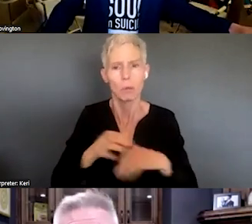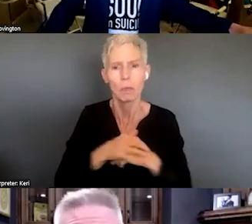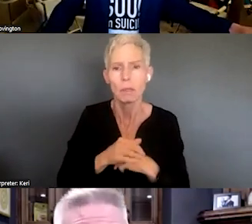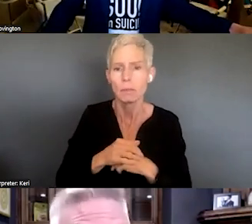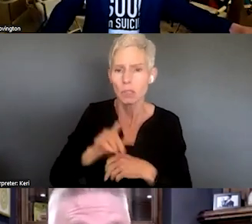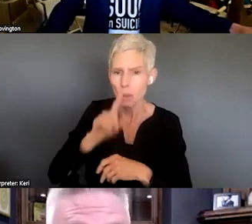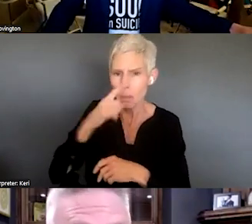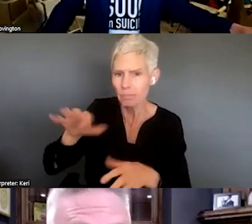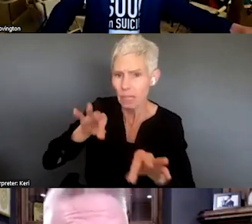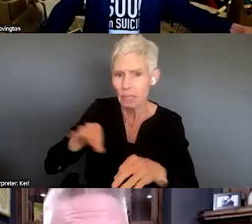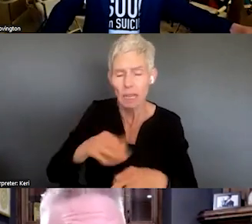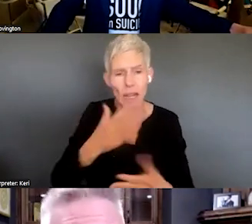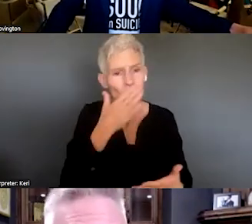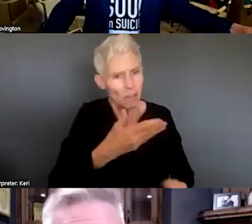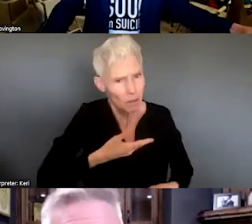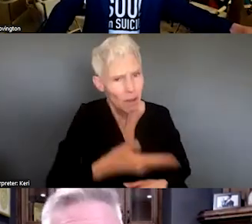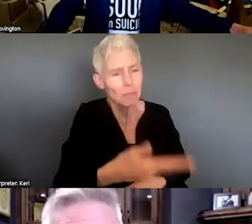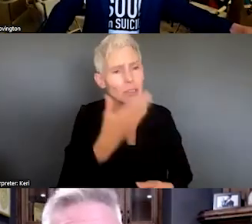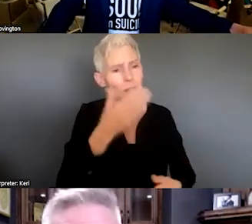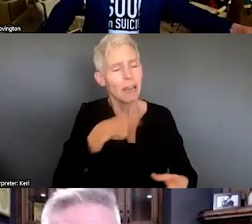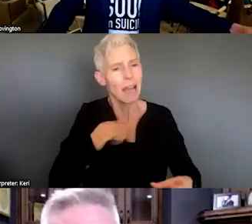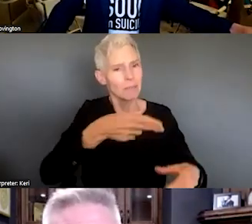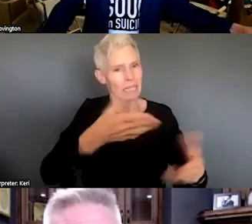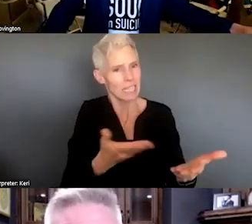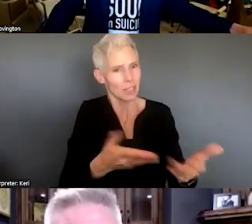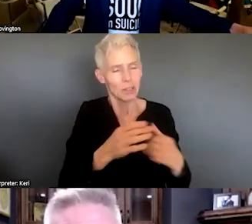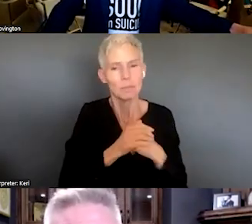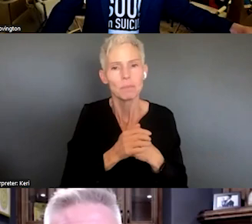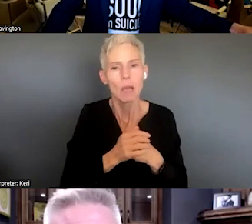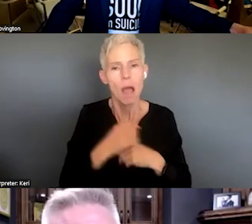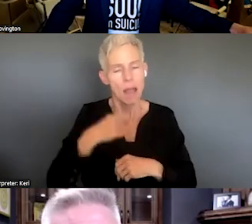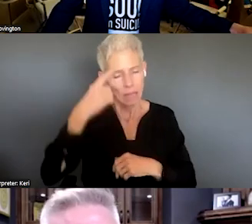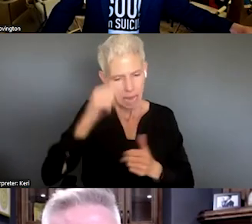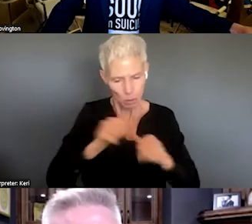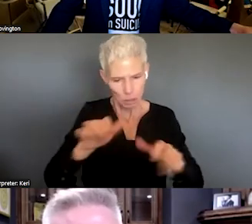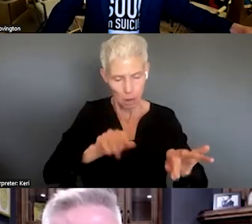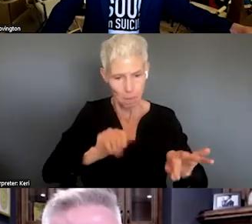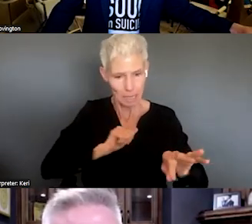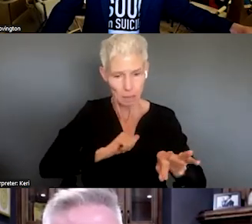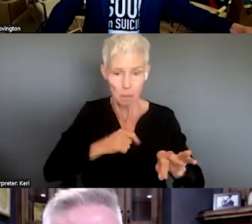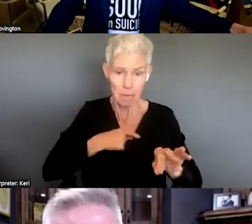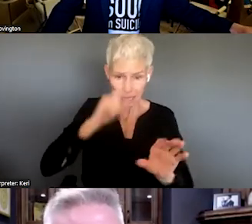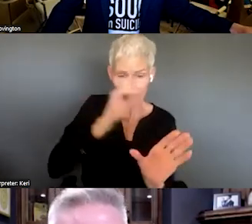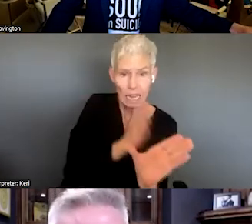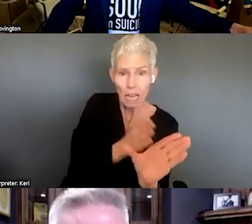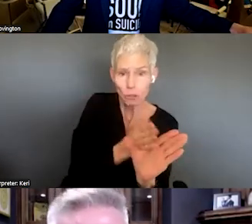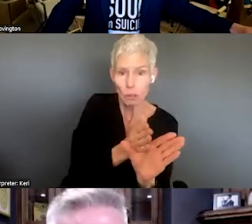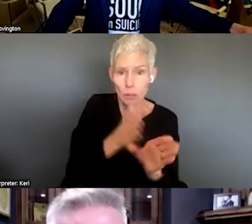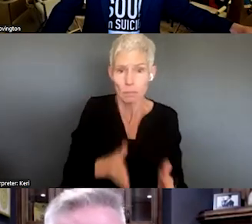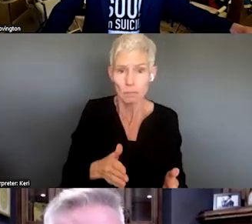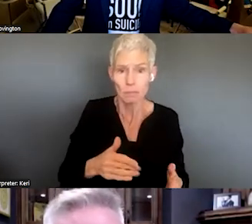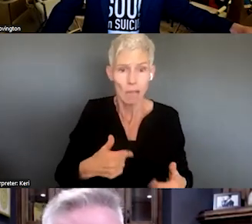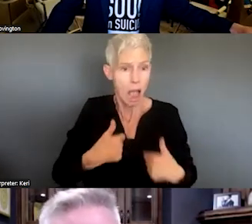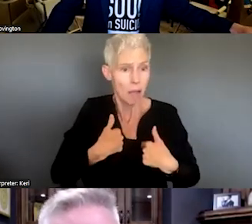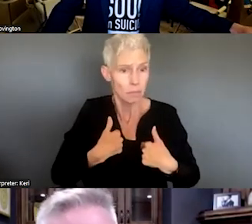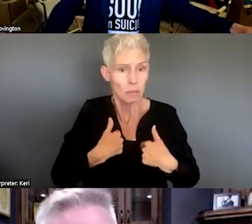Well, thank you for having me, David. It's good to be here. I think the way I would describe myself is I'm a psychiatrist. That's the first thing I would say, because